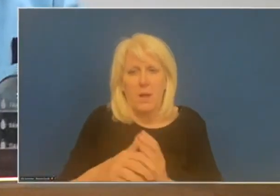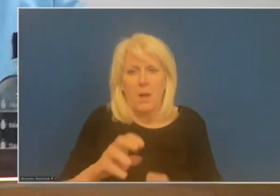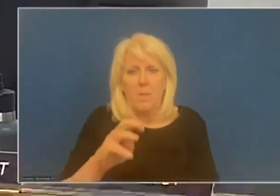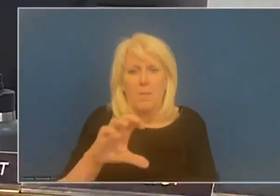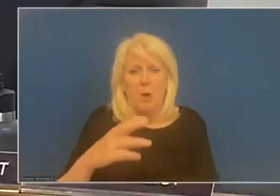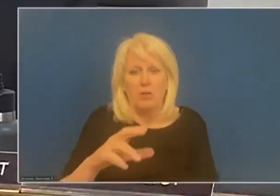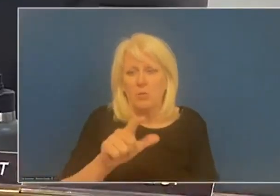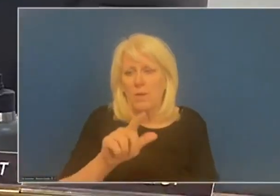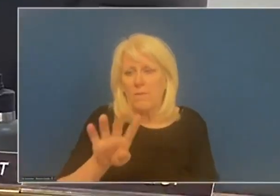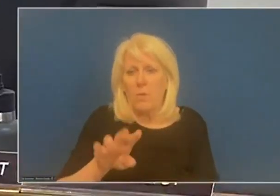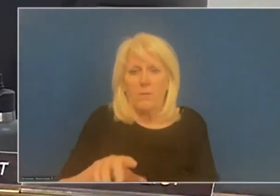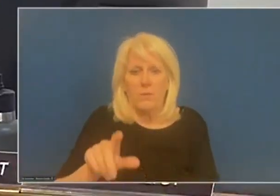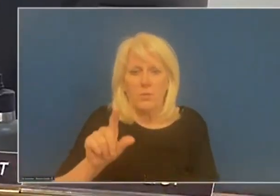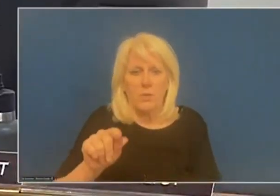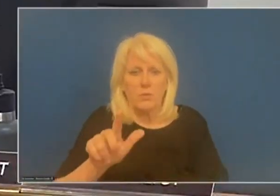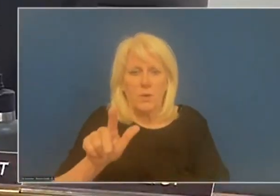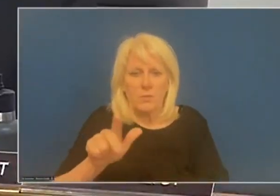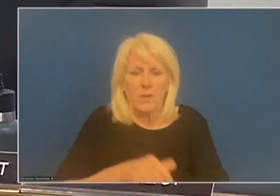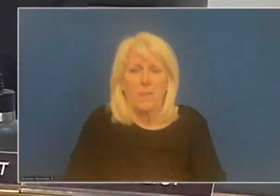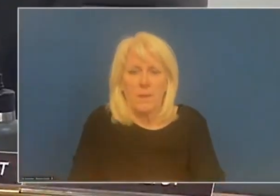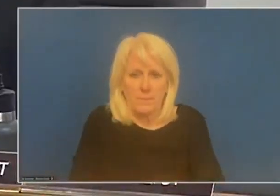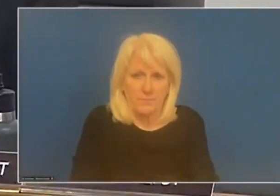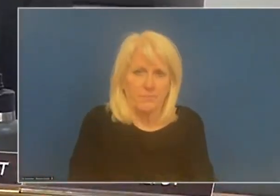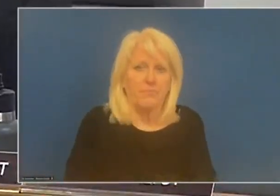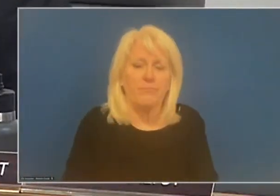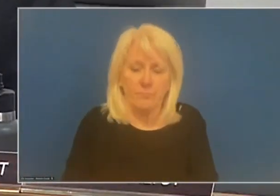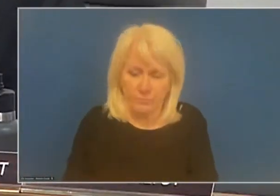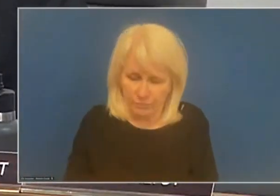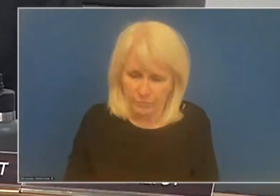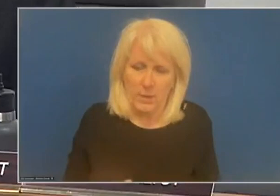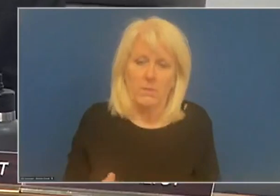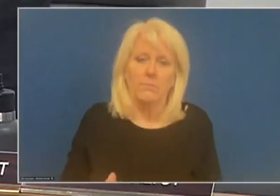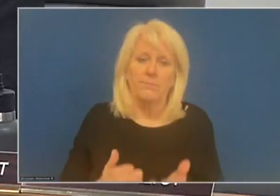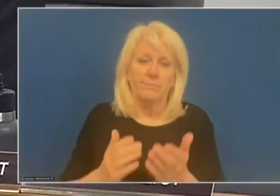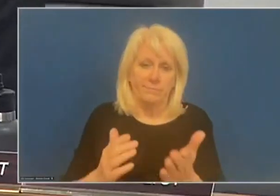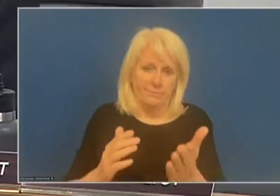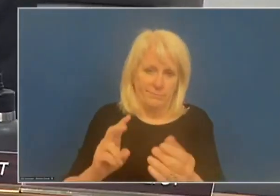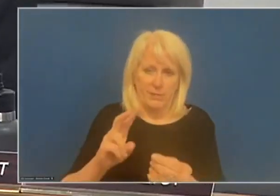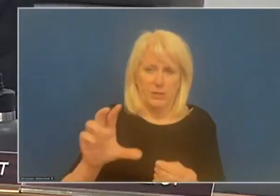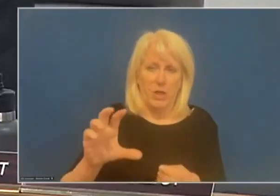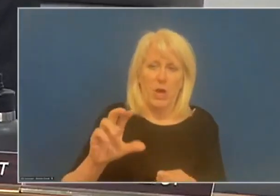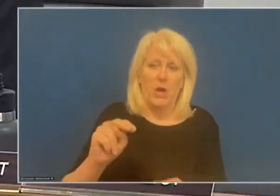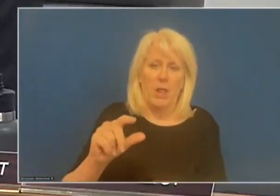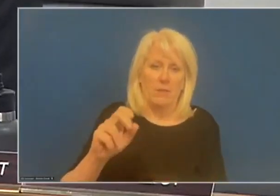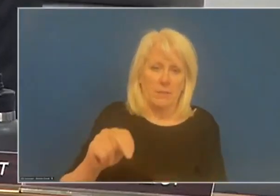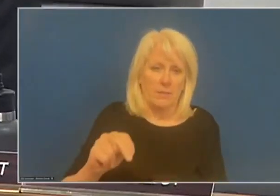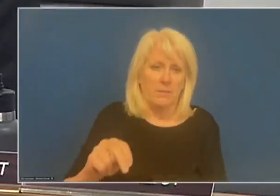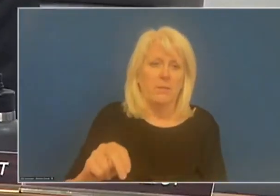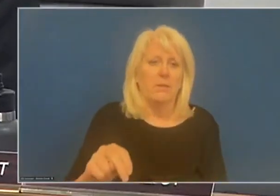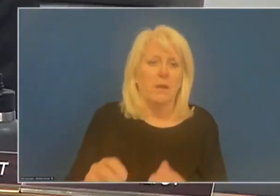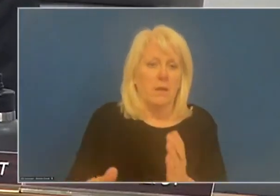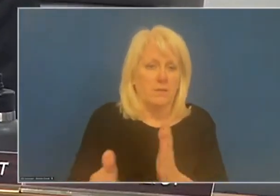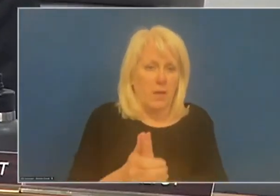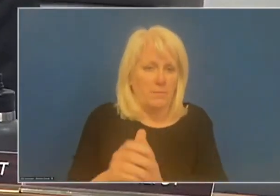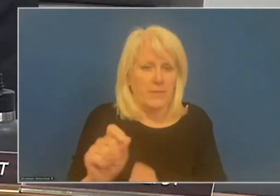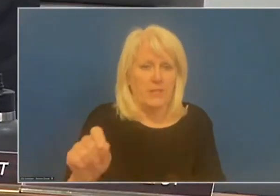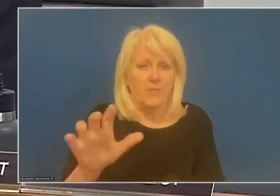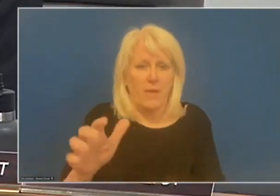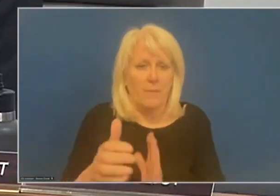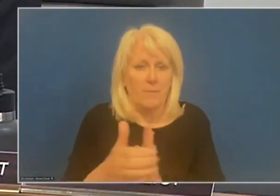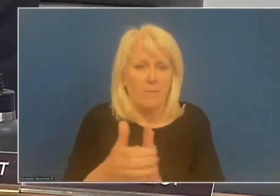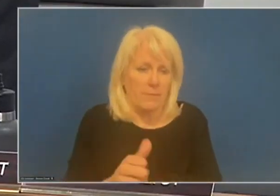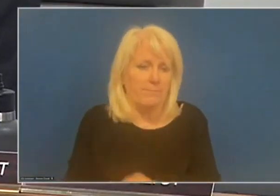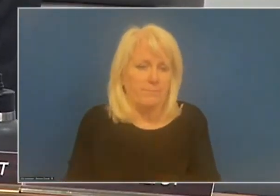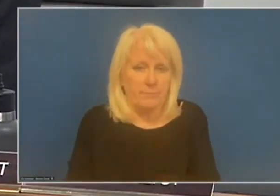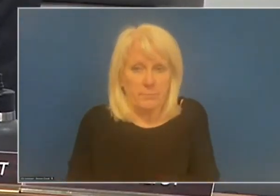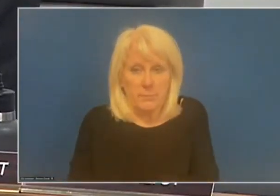2023. Vice Chair Nelson moves to adopt the Dash 5 amendment dated March 2023 to House Bill 2002. Is